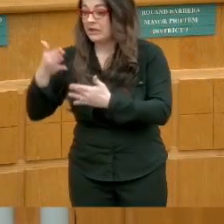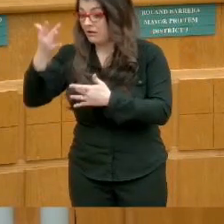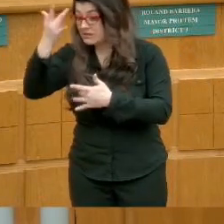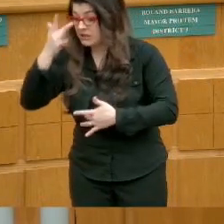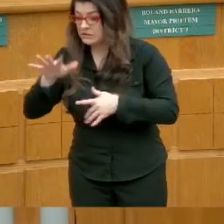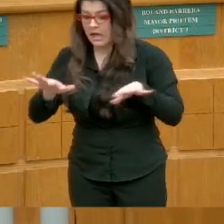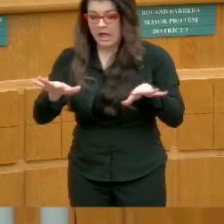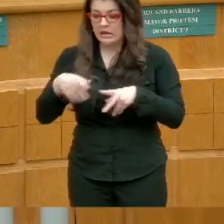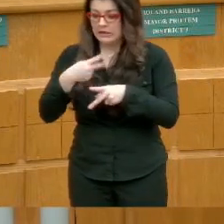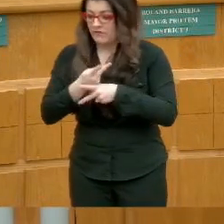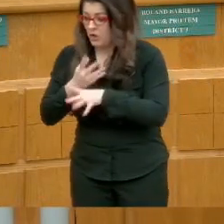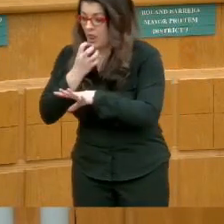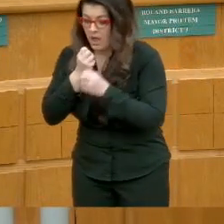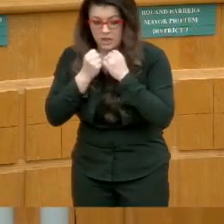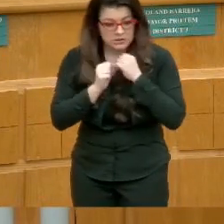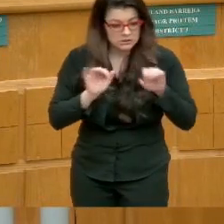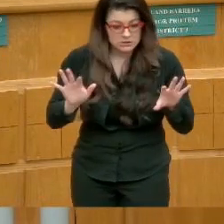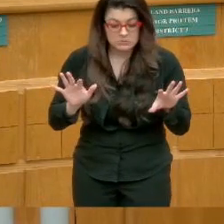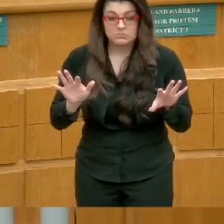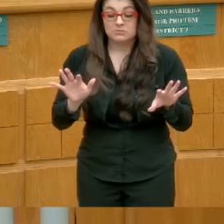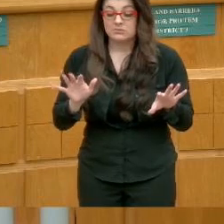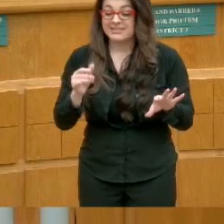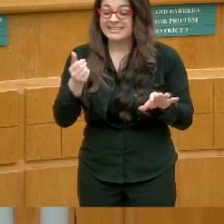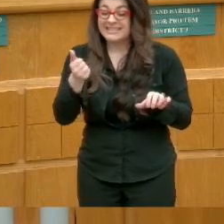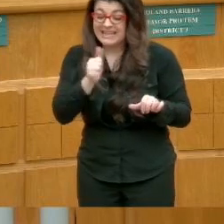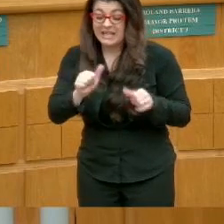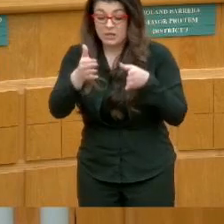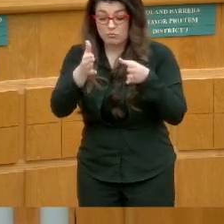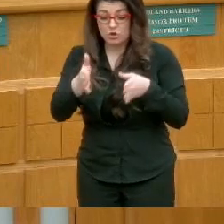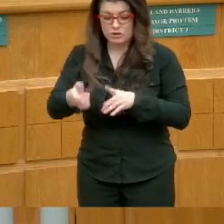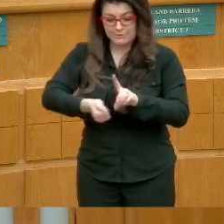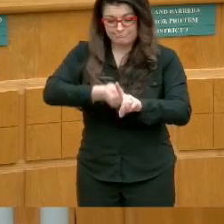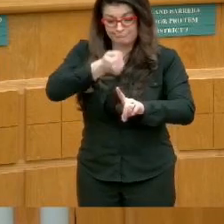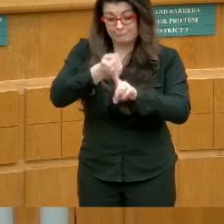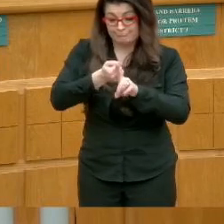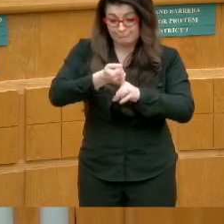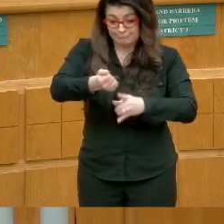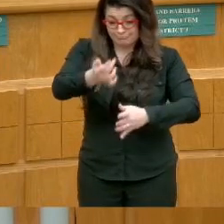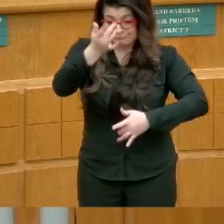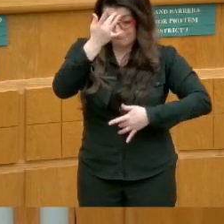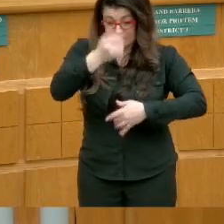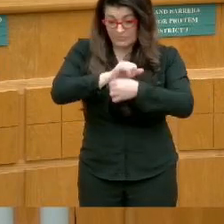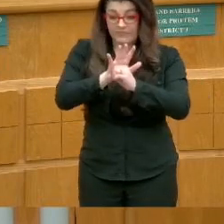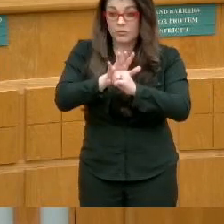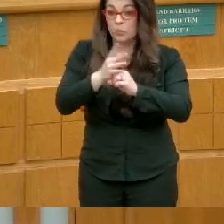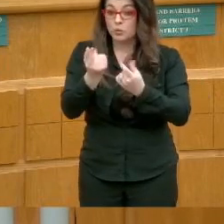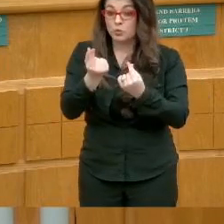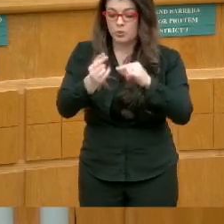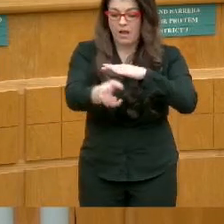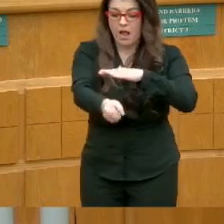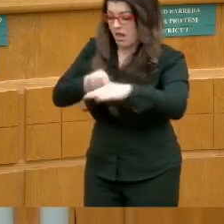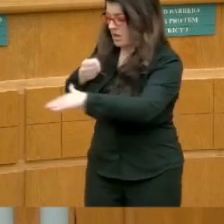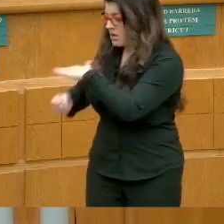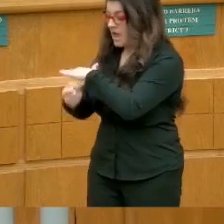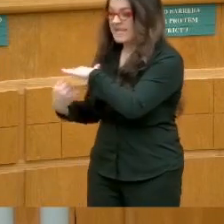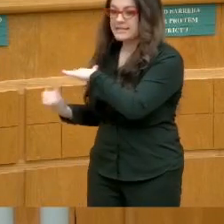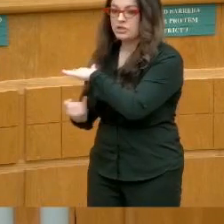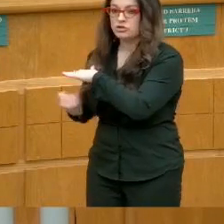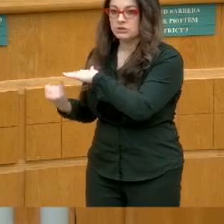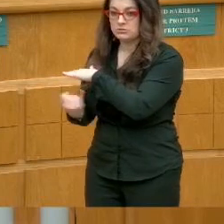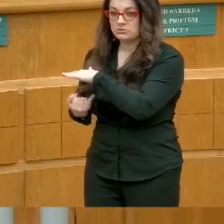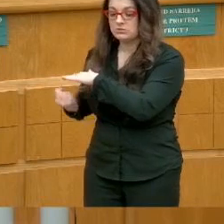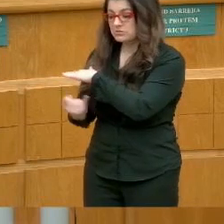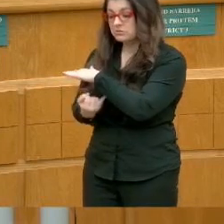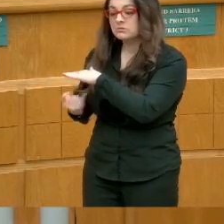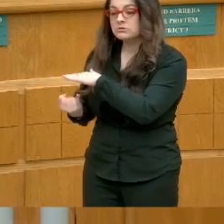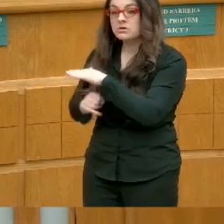have positives in any of these types of facilities, we quickly isolate the case. We start contact tracing to monitor those